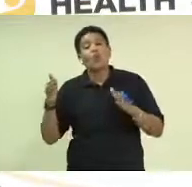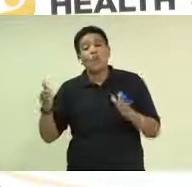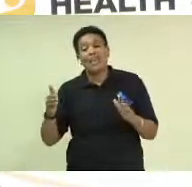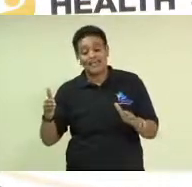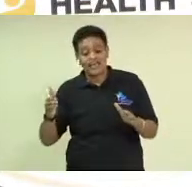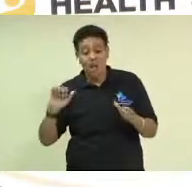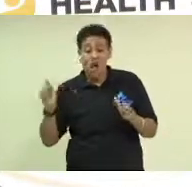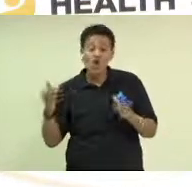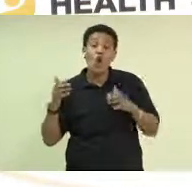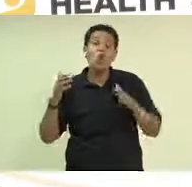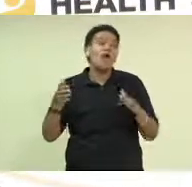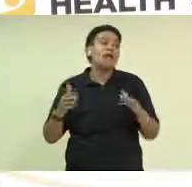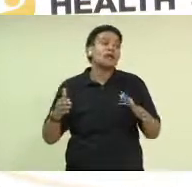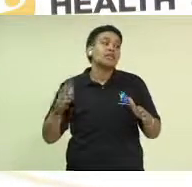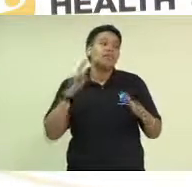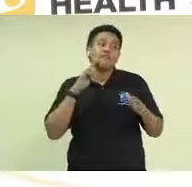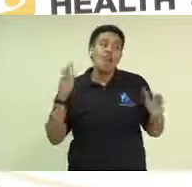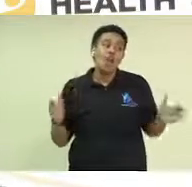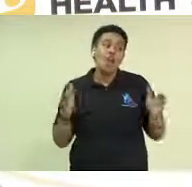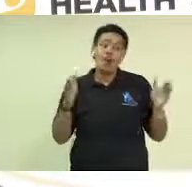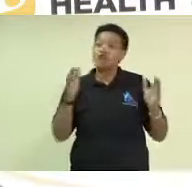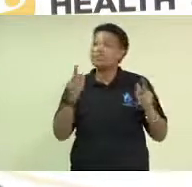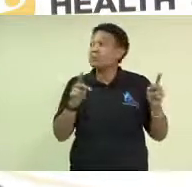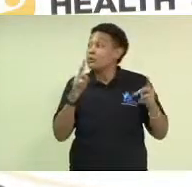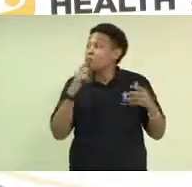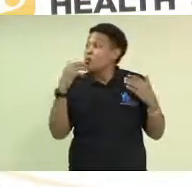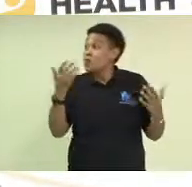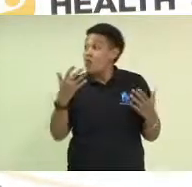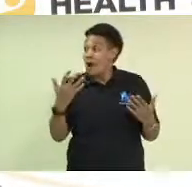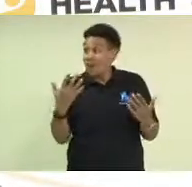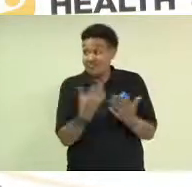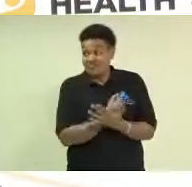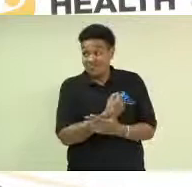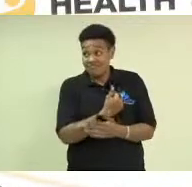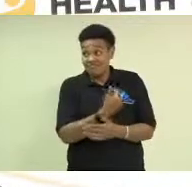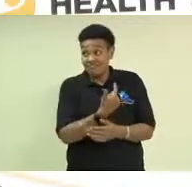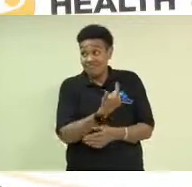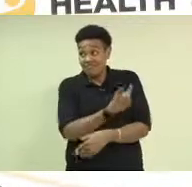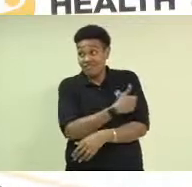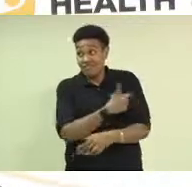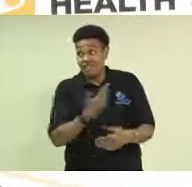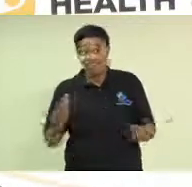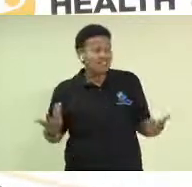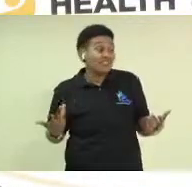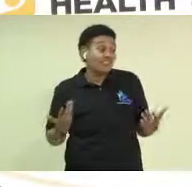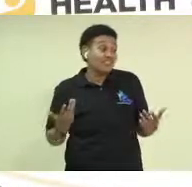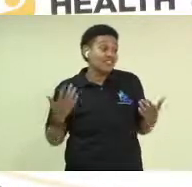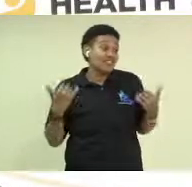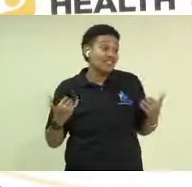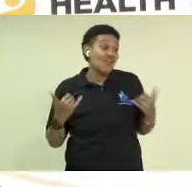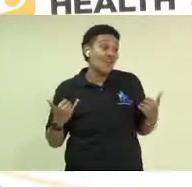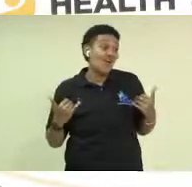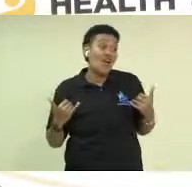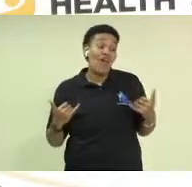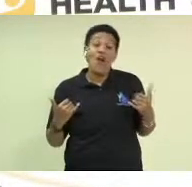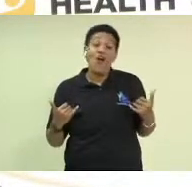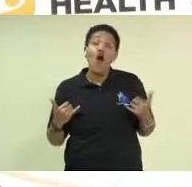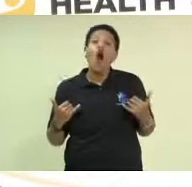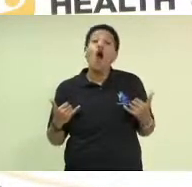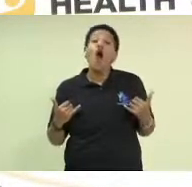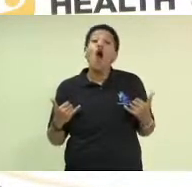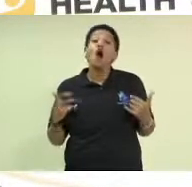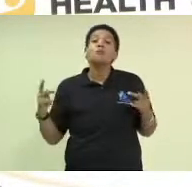other ways of encouraging take-up. Now, that has been interpreted as my saying